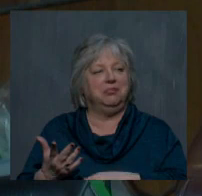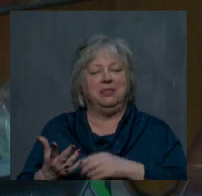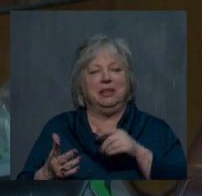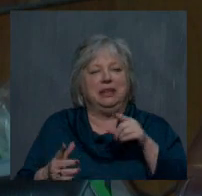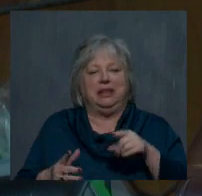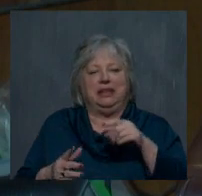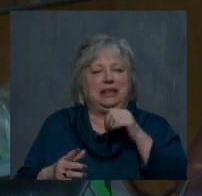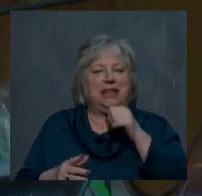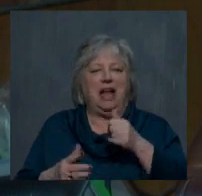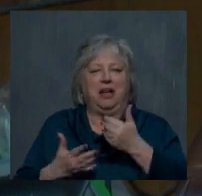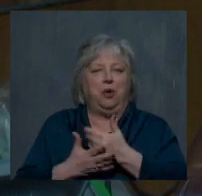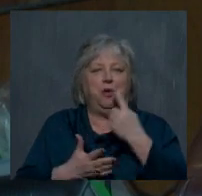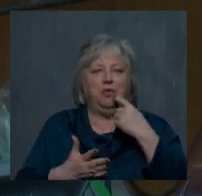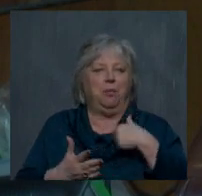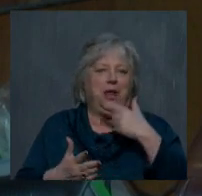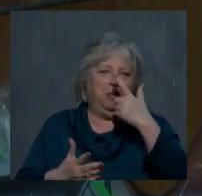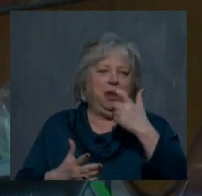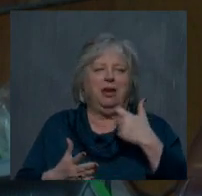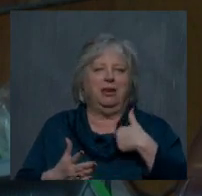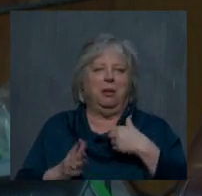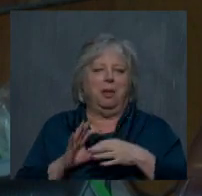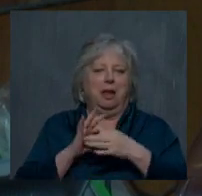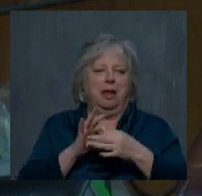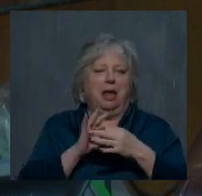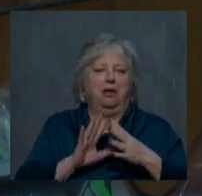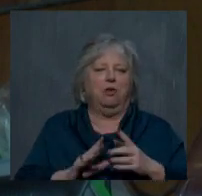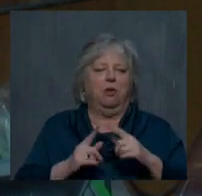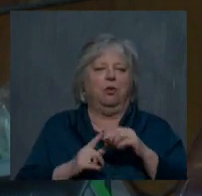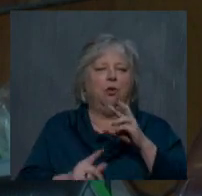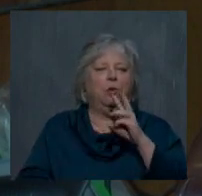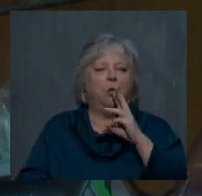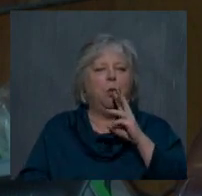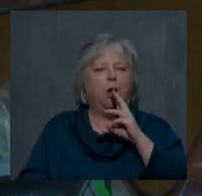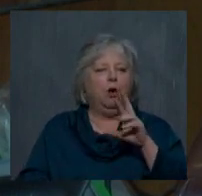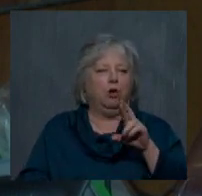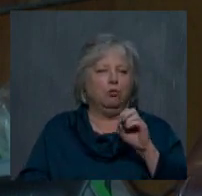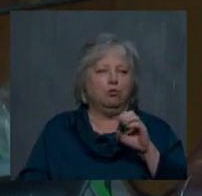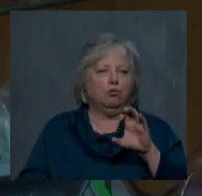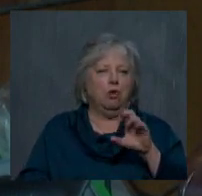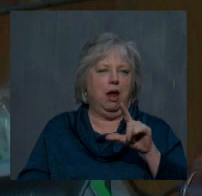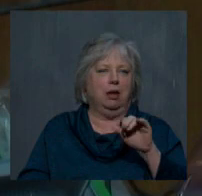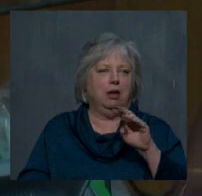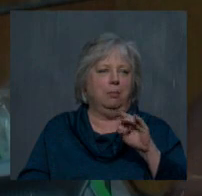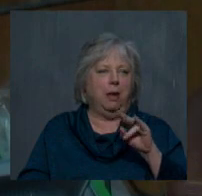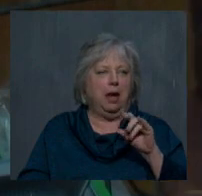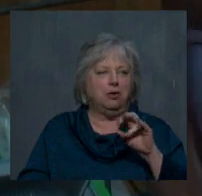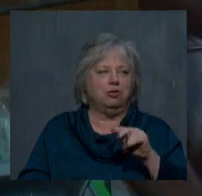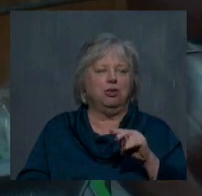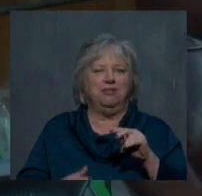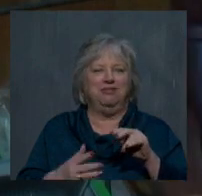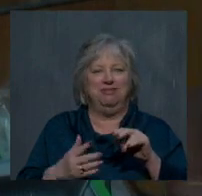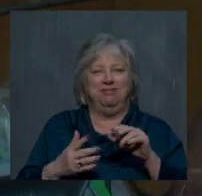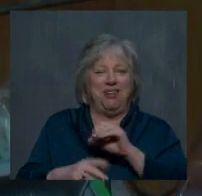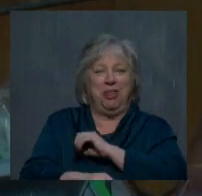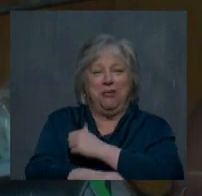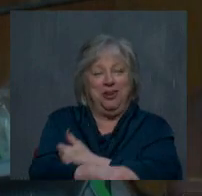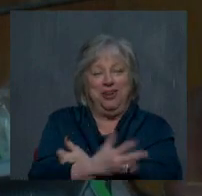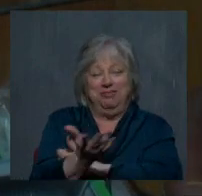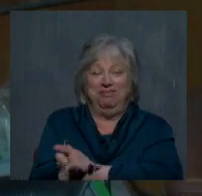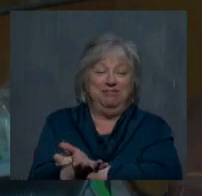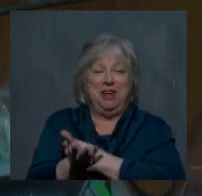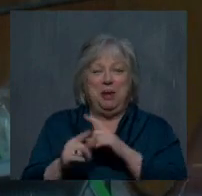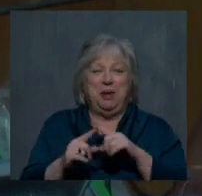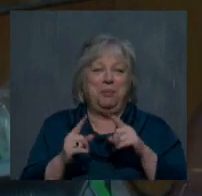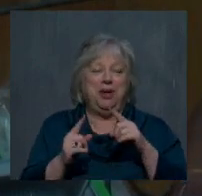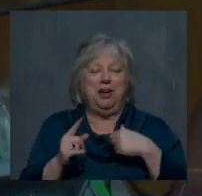not new to me since I serve as the liaison to our water reclamation authority. So.